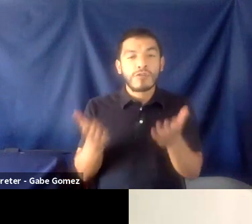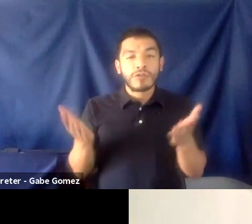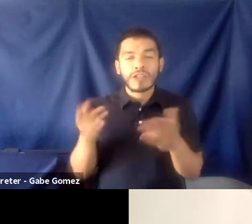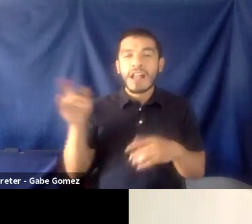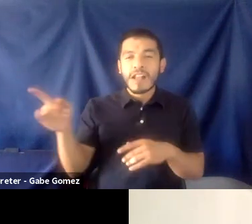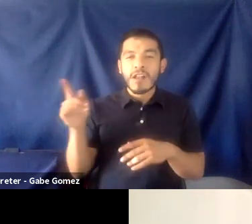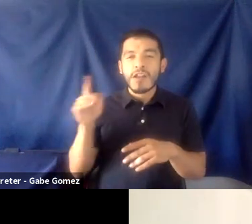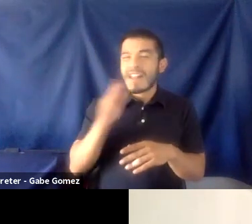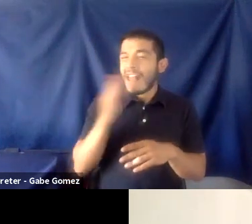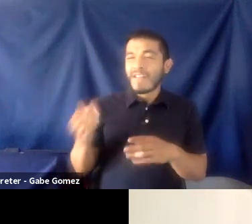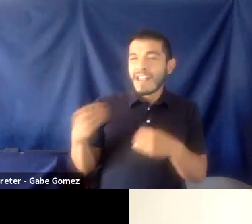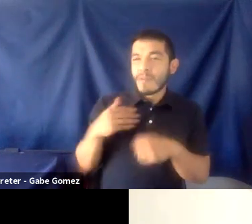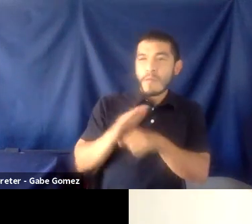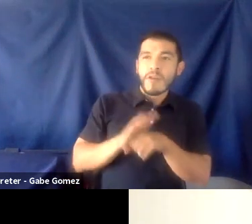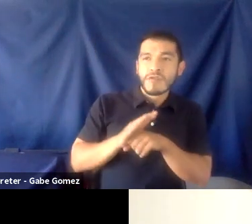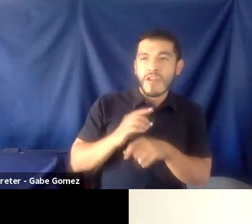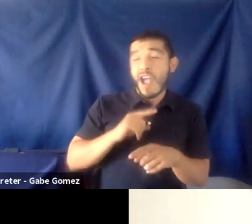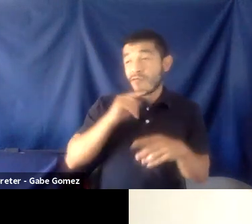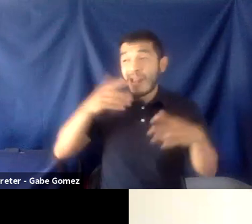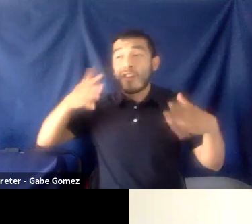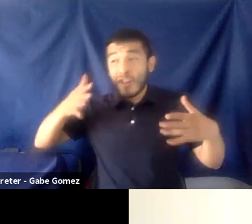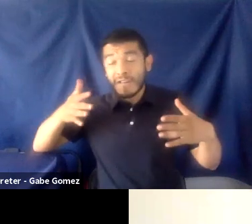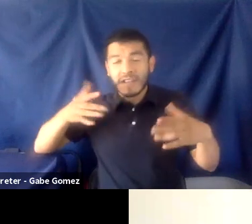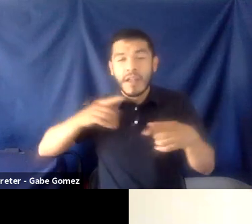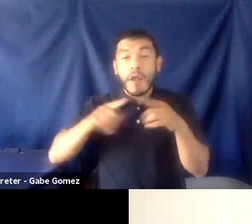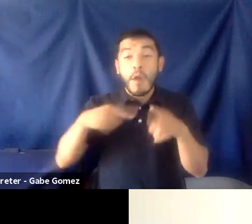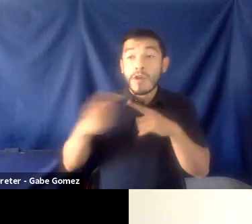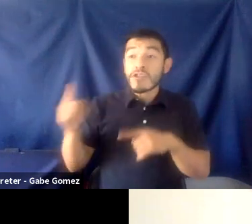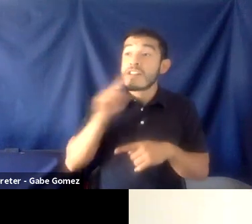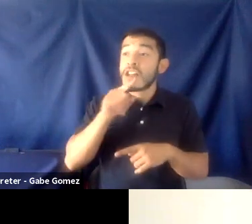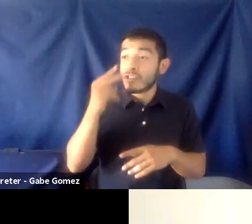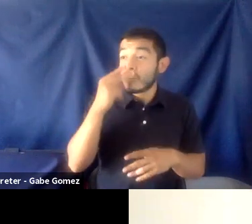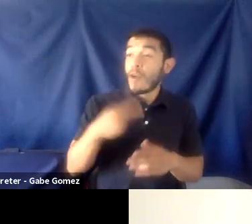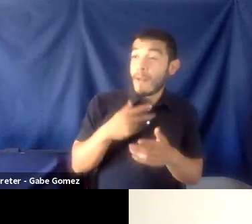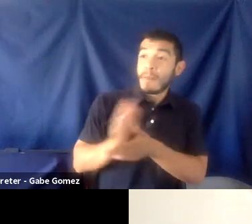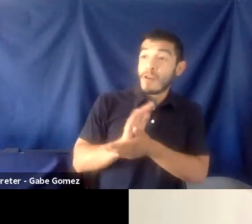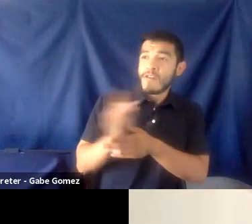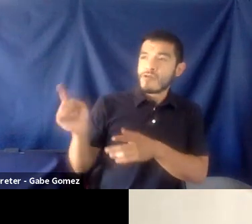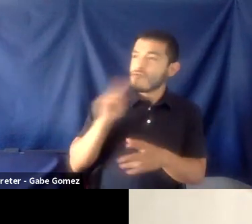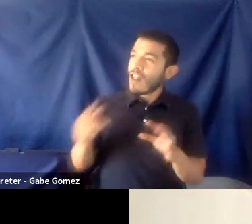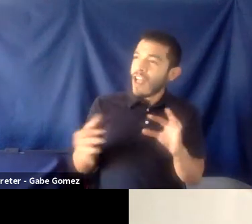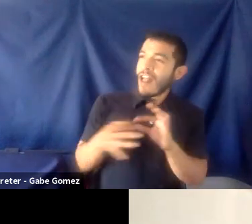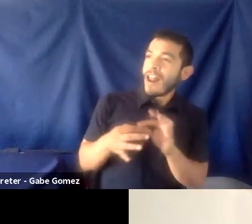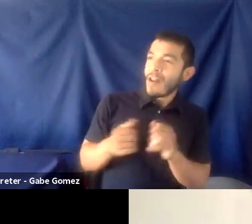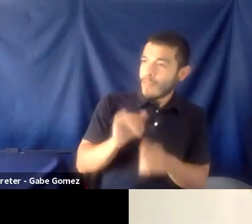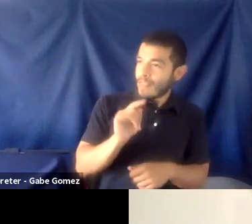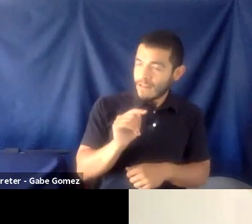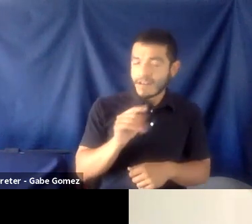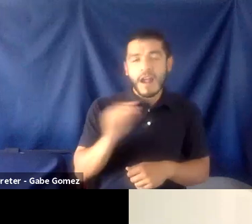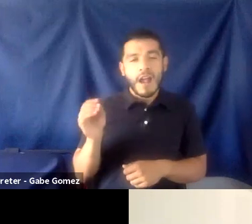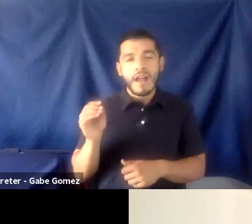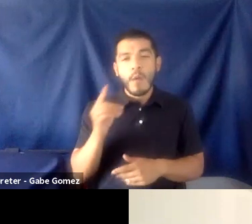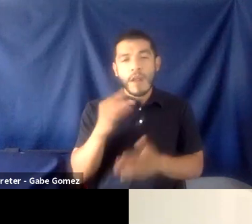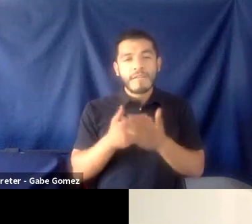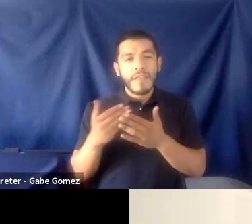pressure on it. So I was nervous, of course, but when she actually saw the film, she really connected to it. And one of the things